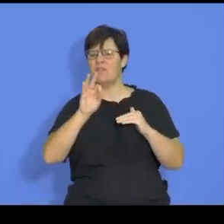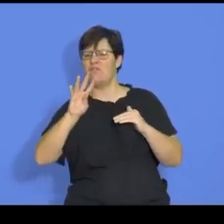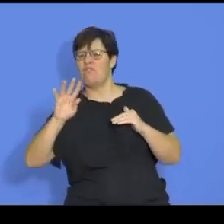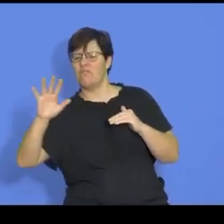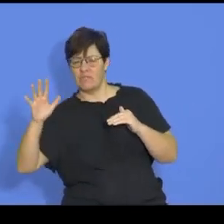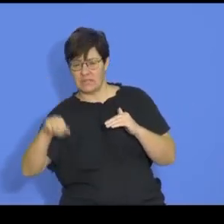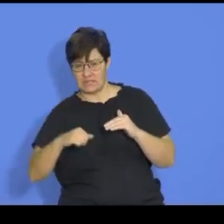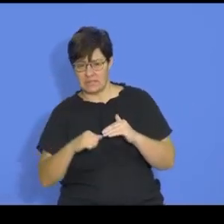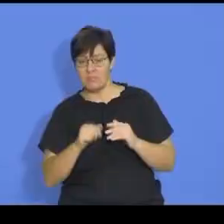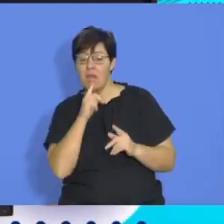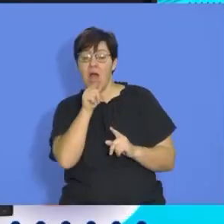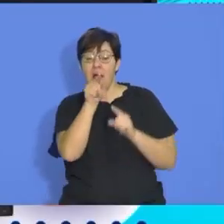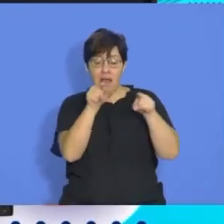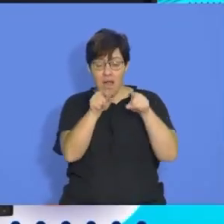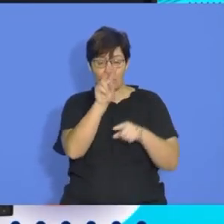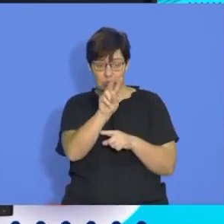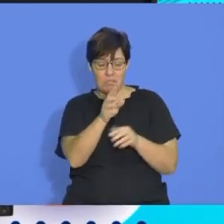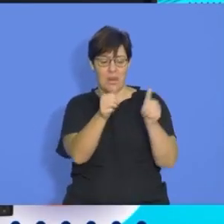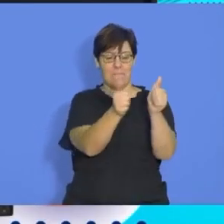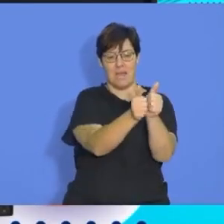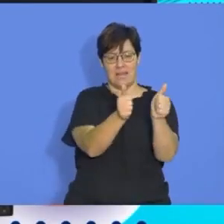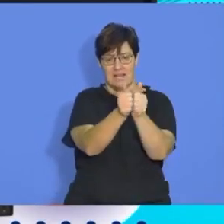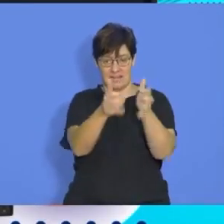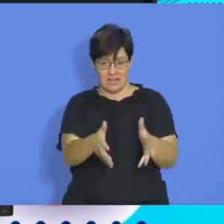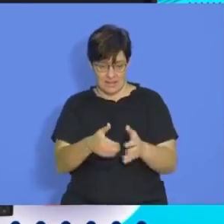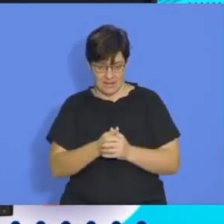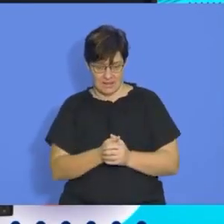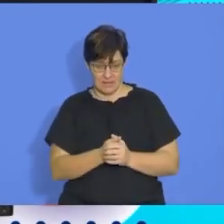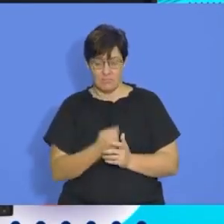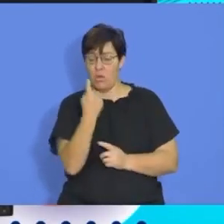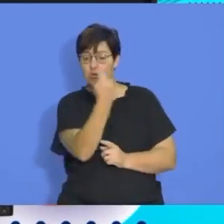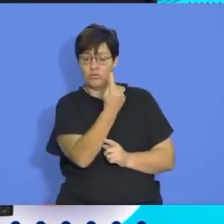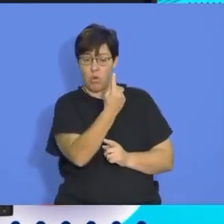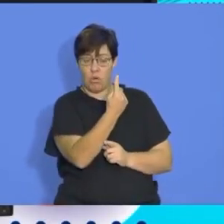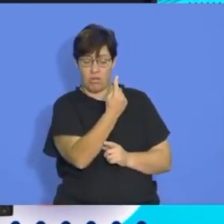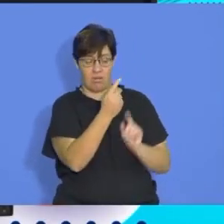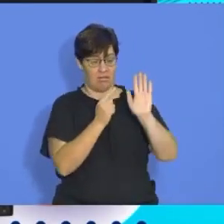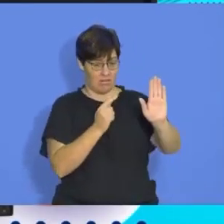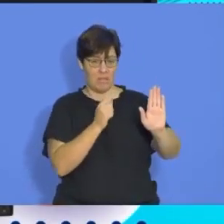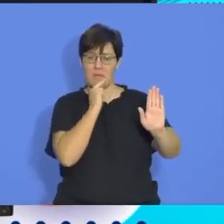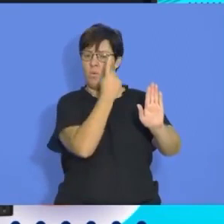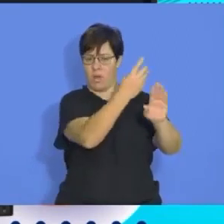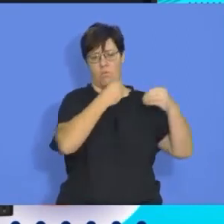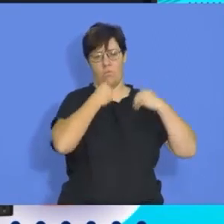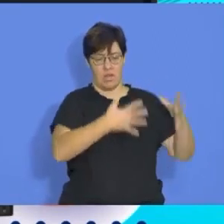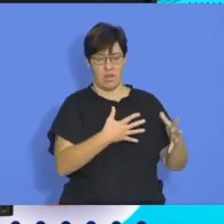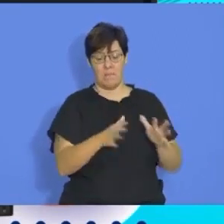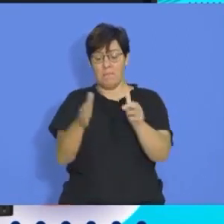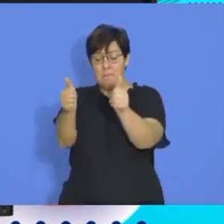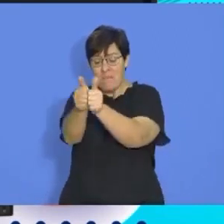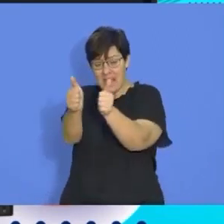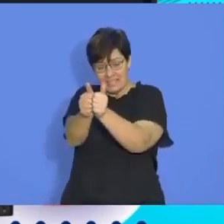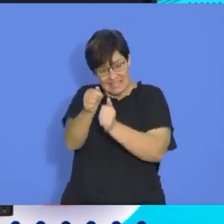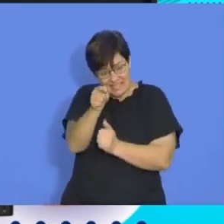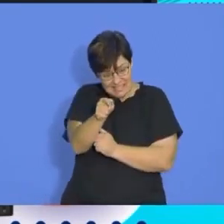So remember, obviously, when you were doing a sole trader, you've got just one owner, but in a partnership,